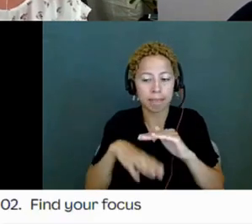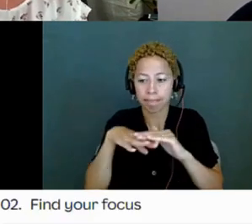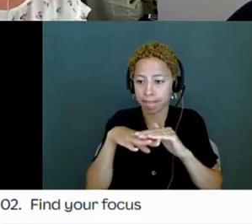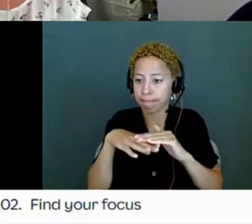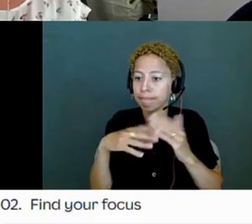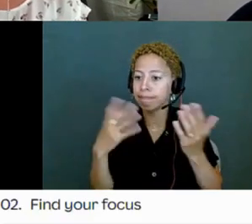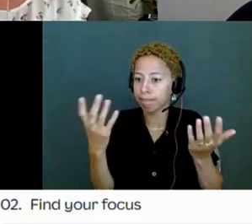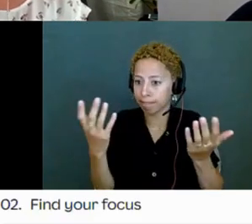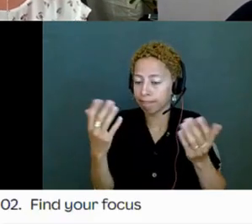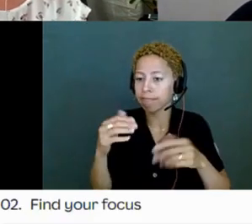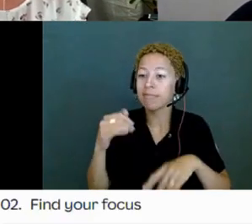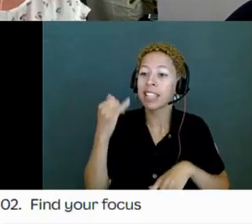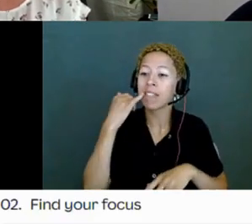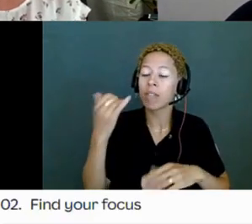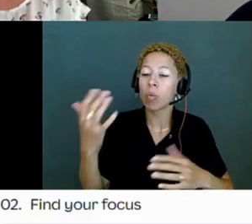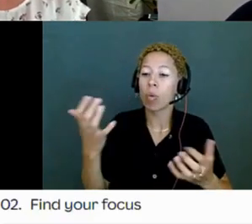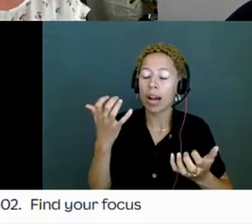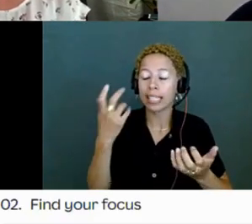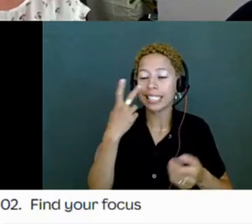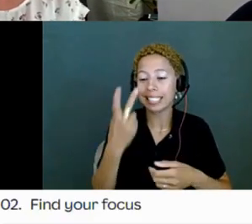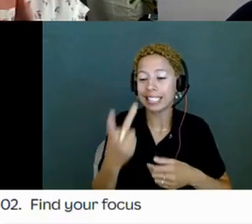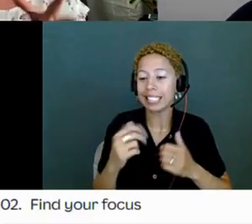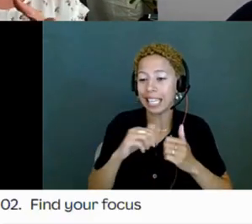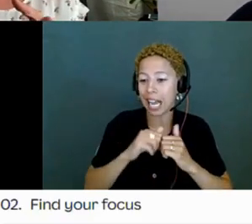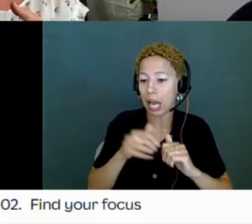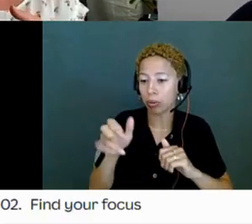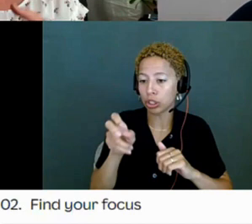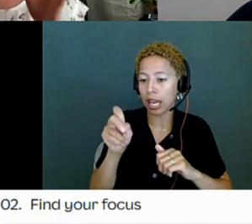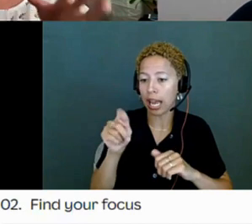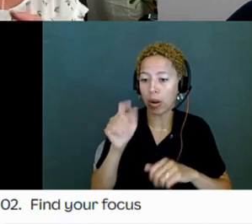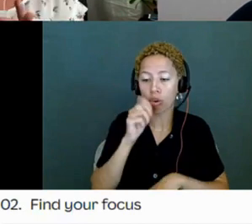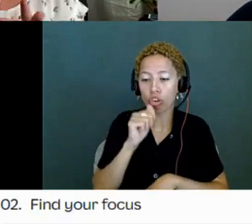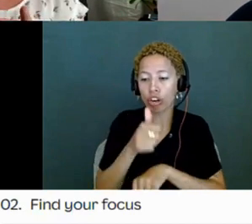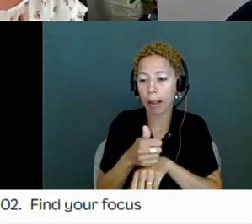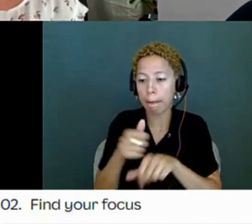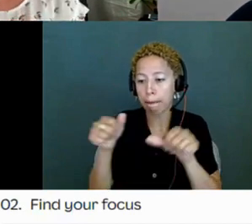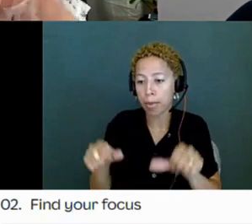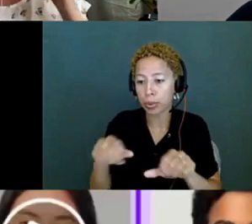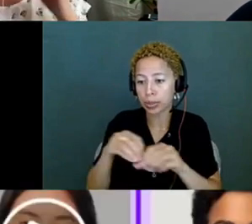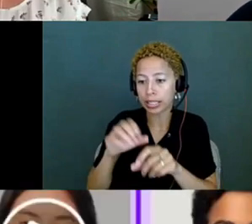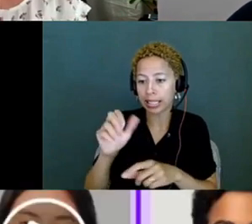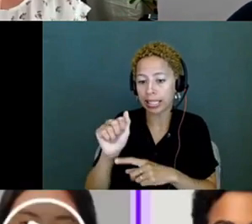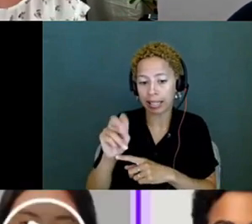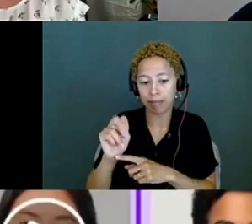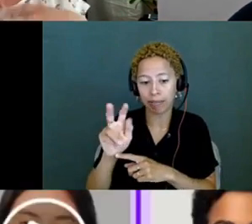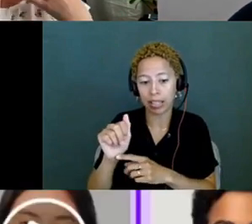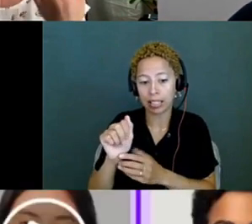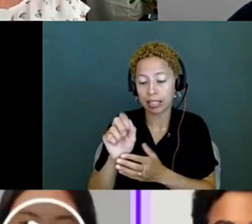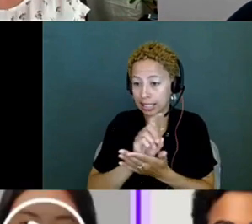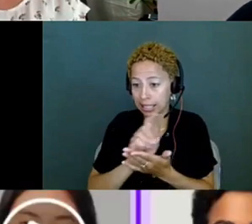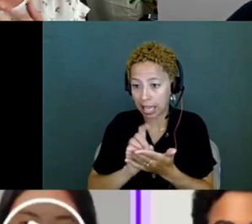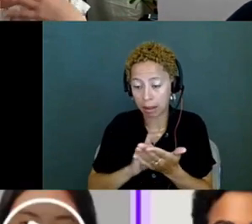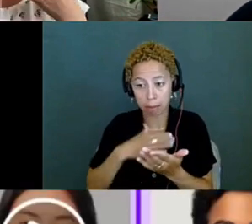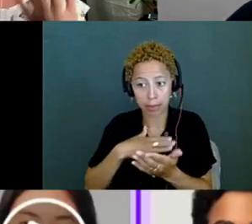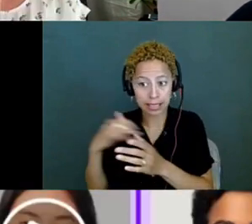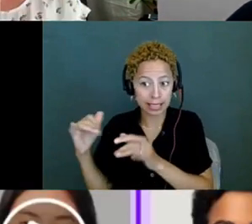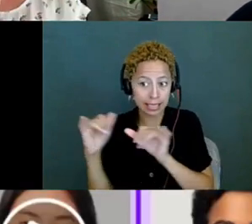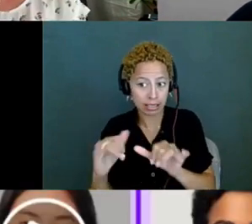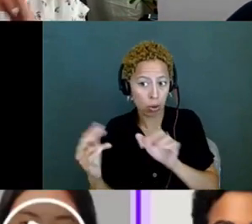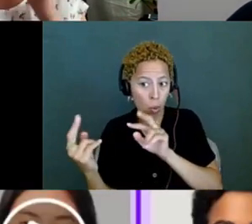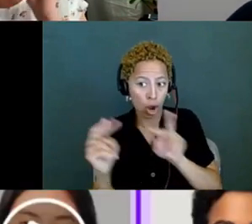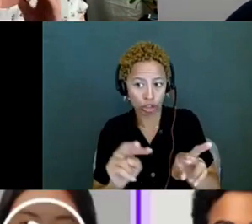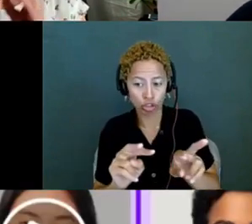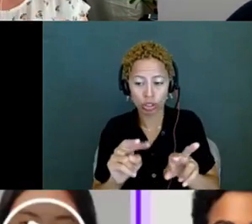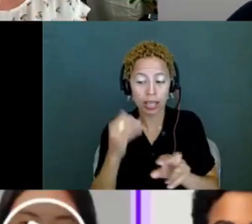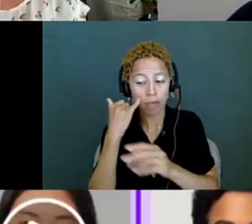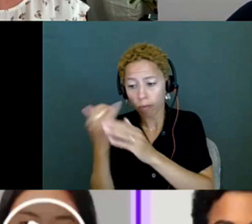want to see how Janet is going to create a quick post in Canva or design, please stay. If you don't want to, or if you have to